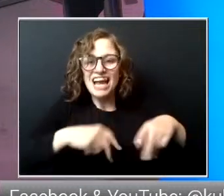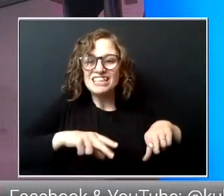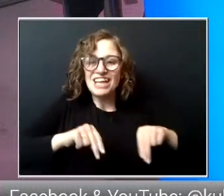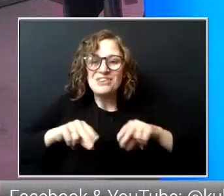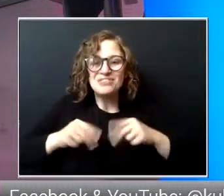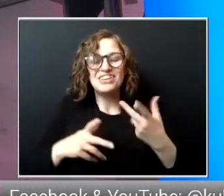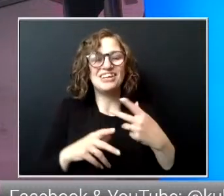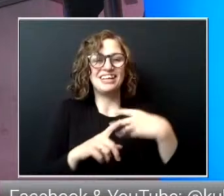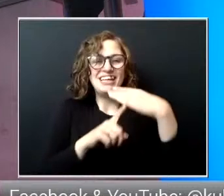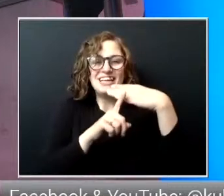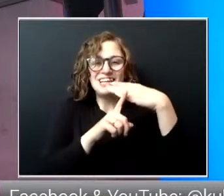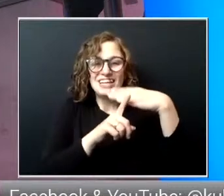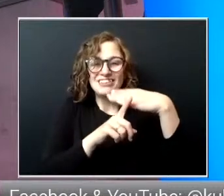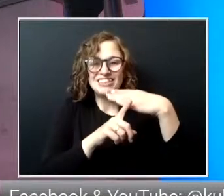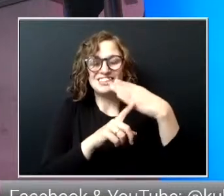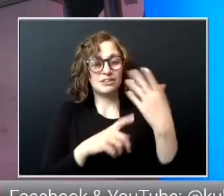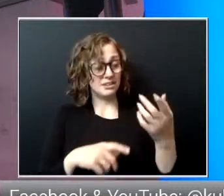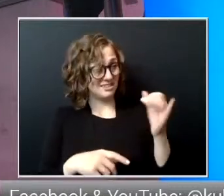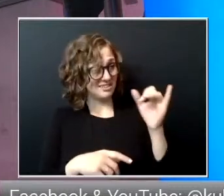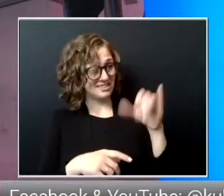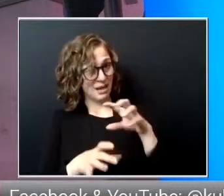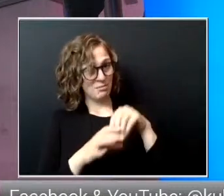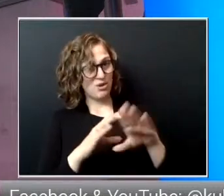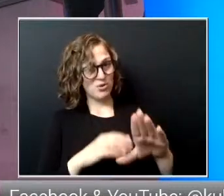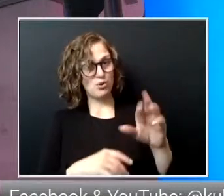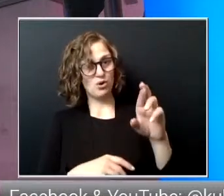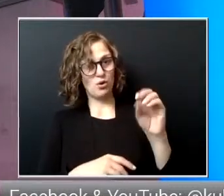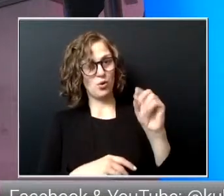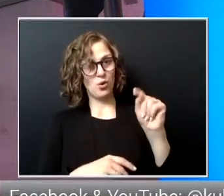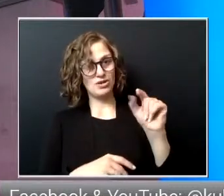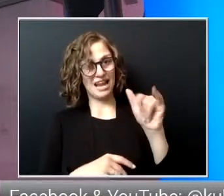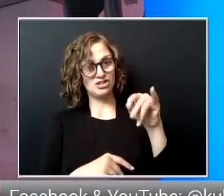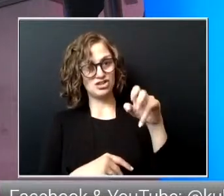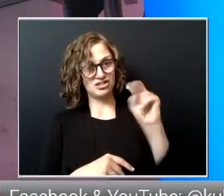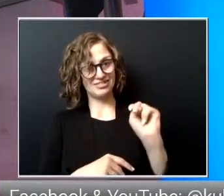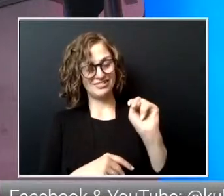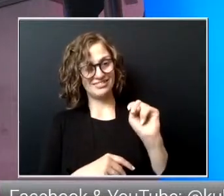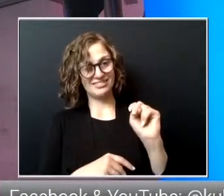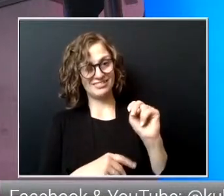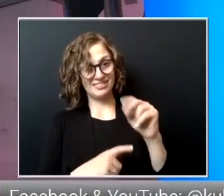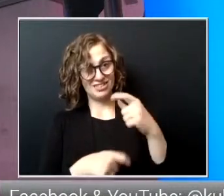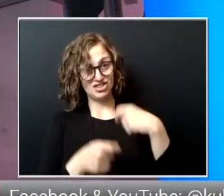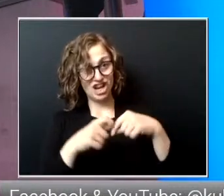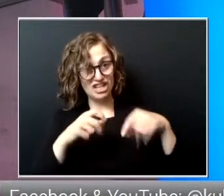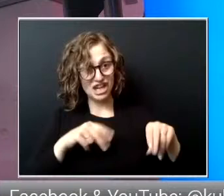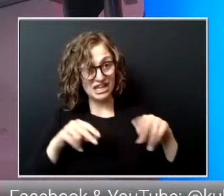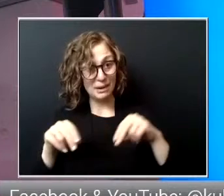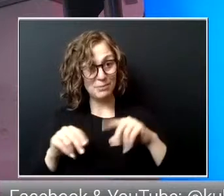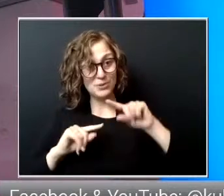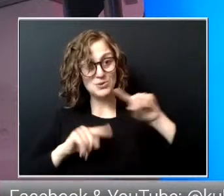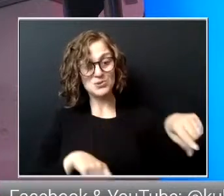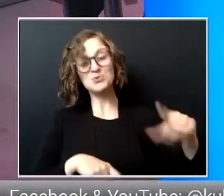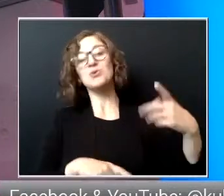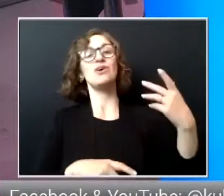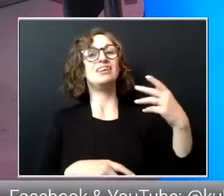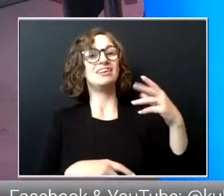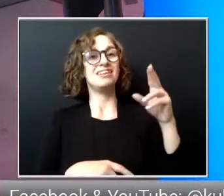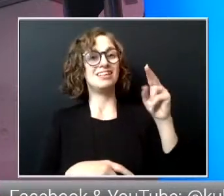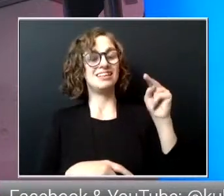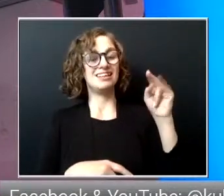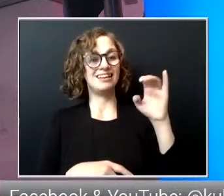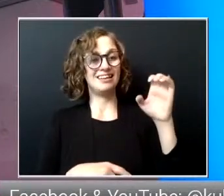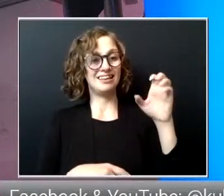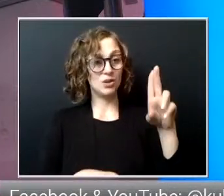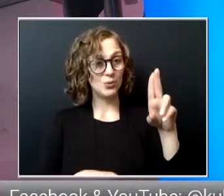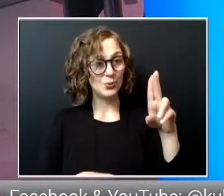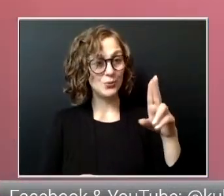Is that part of your rotation? Part of your, is changing diapers and being in the NICU part of the job?